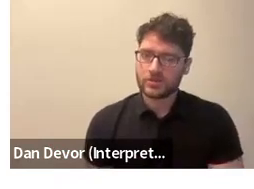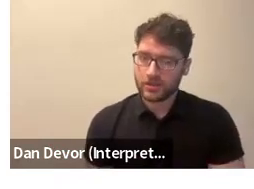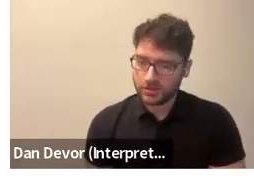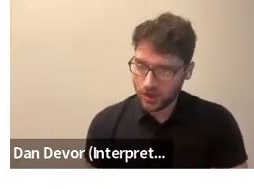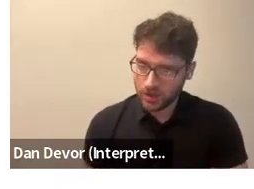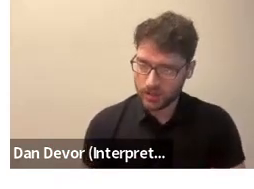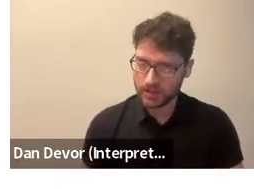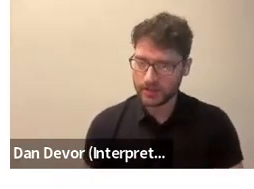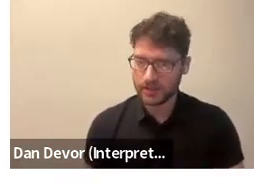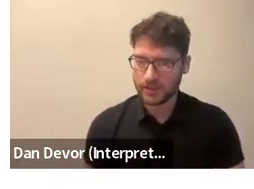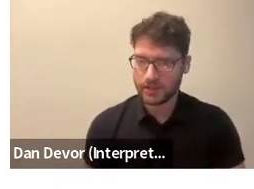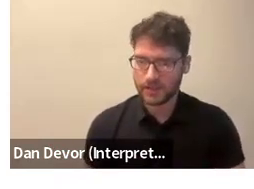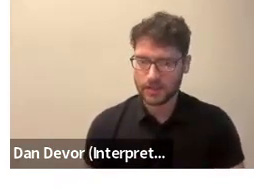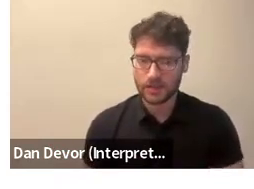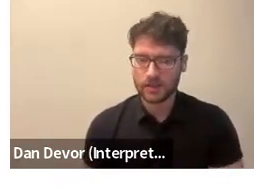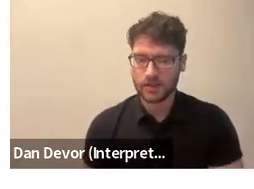So Dr. Stoke,